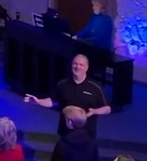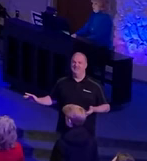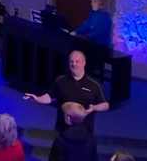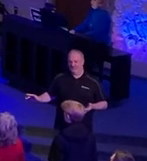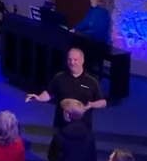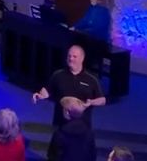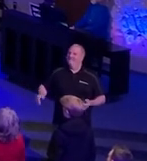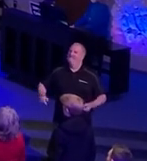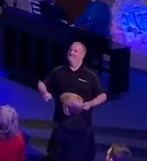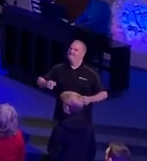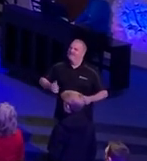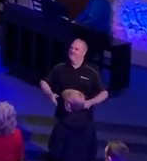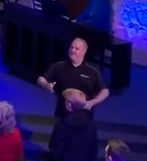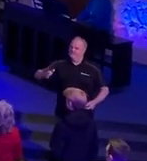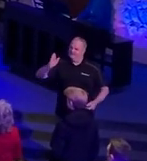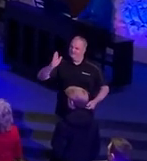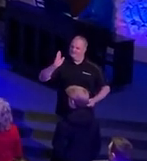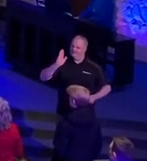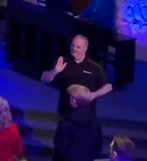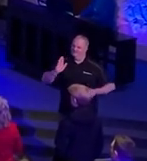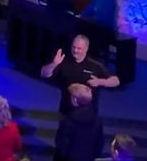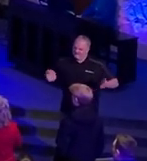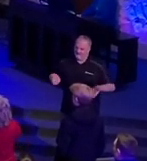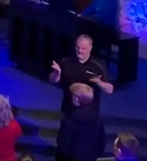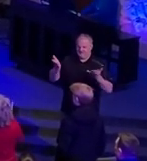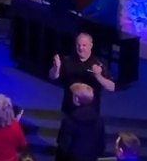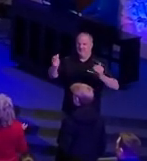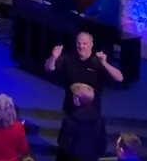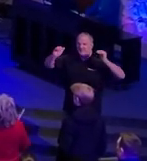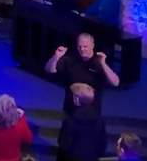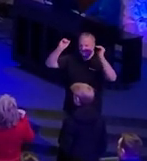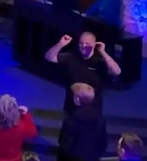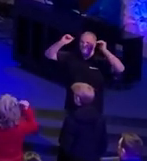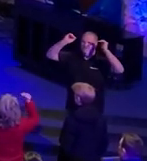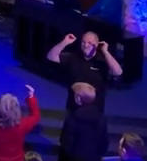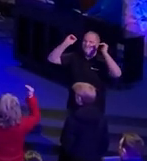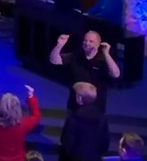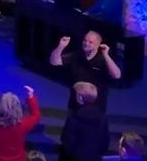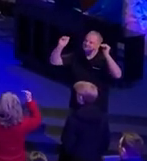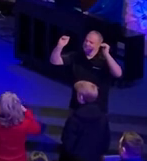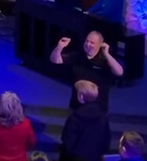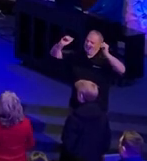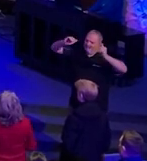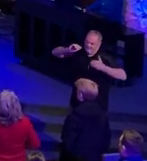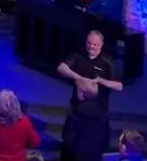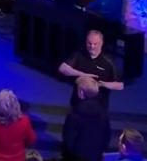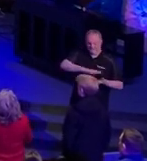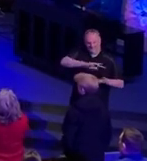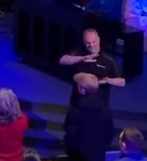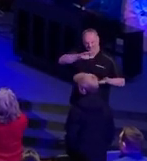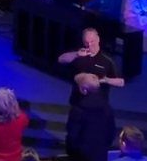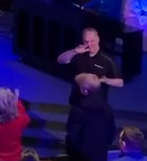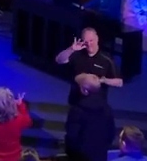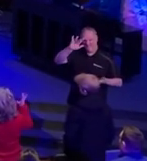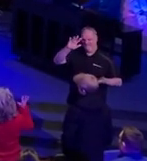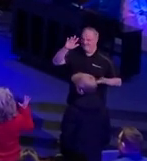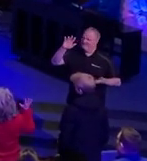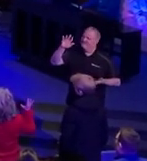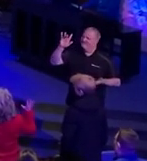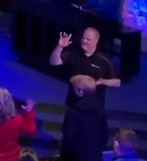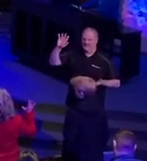Gloria in excelsis Deo, Gloria